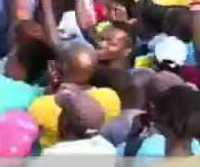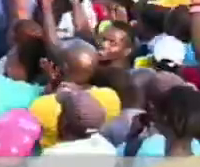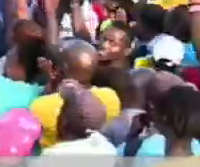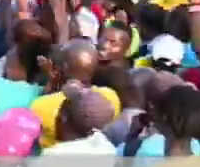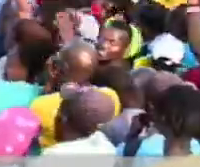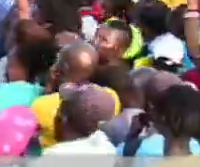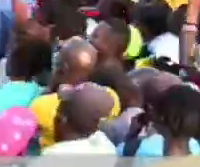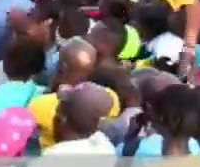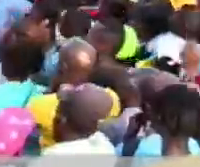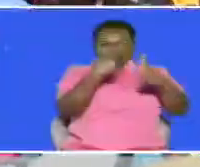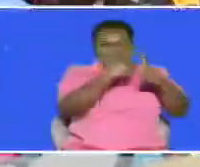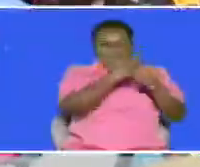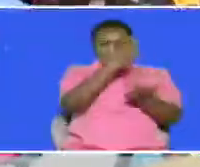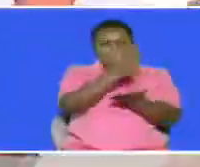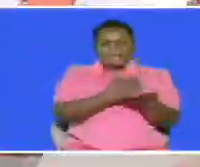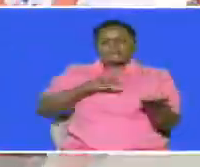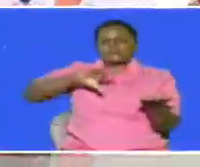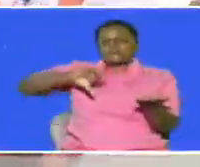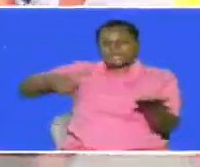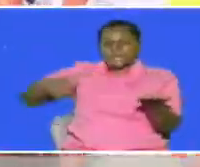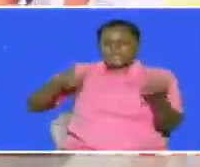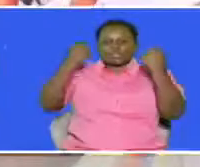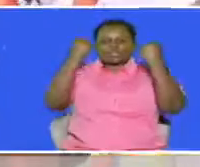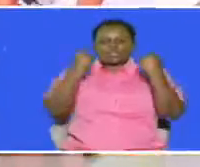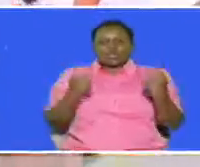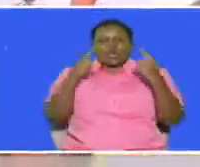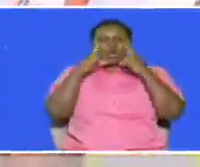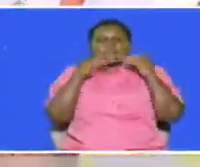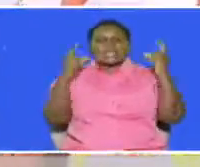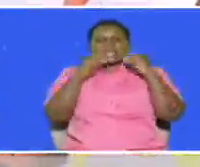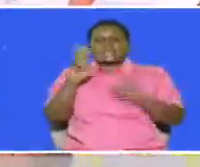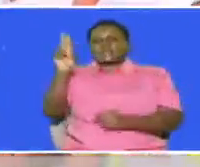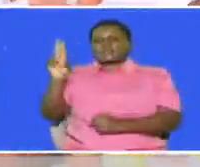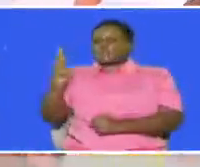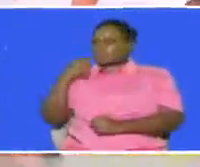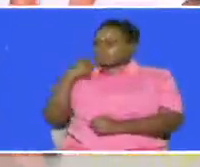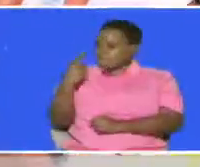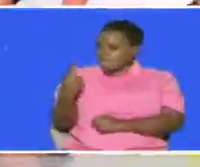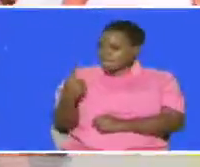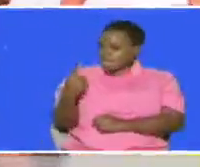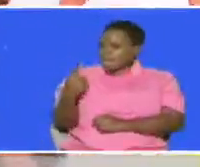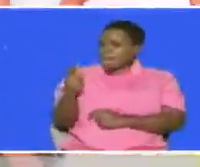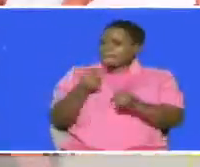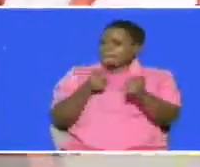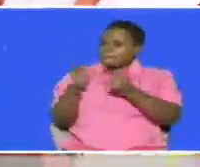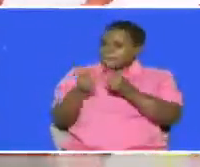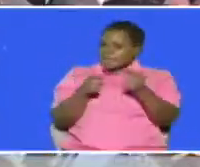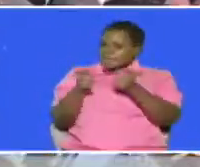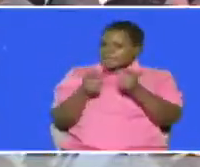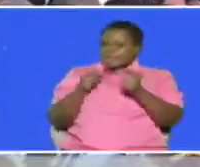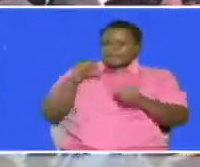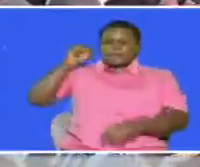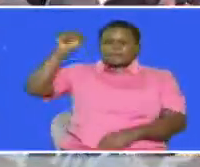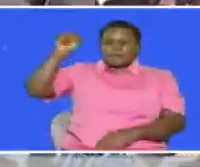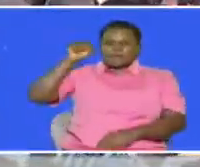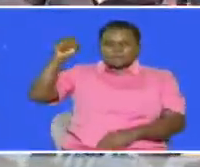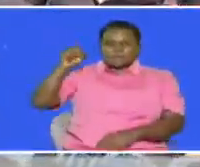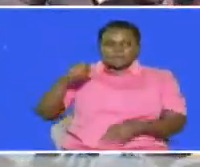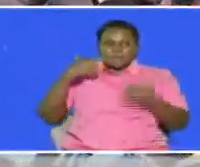Mweki and other parts of the city, with a strong message to President Uhuru Kenyatta on managing his succession.